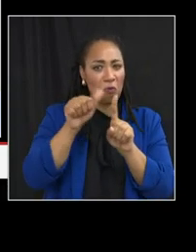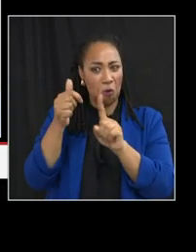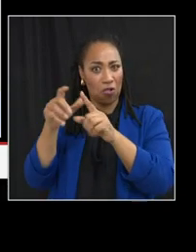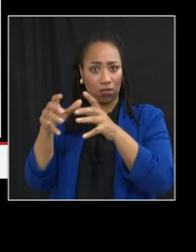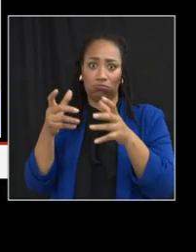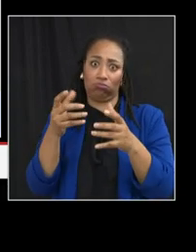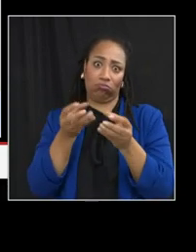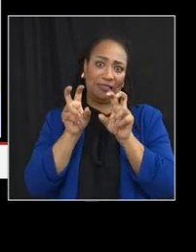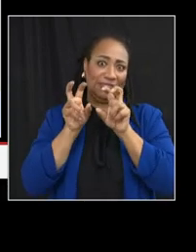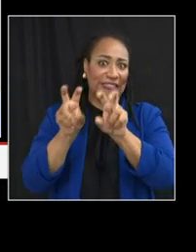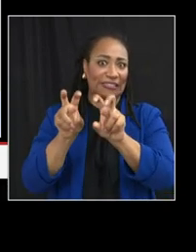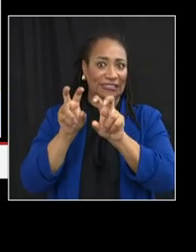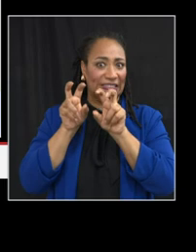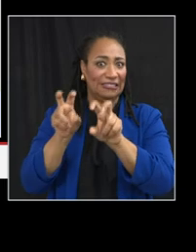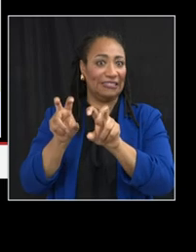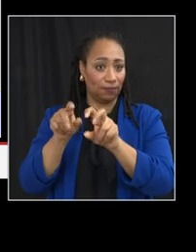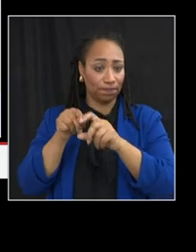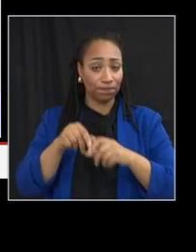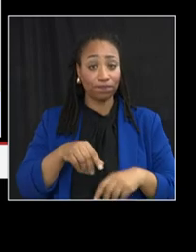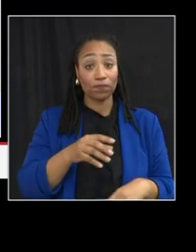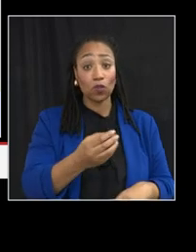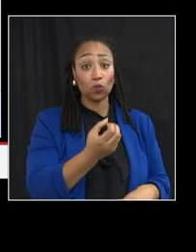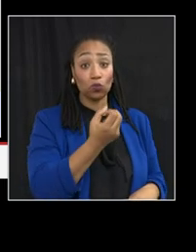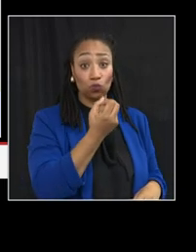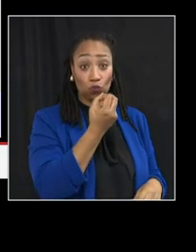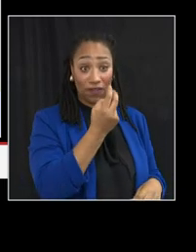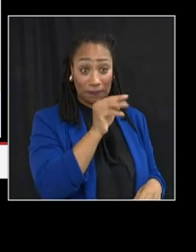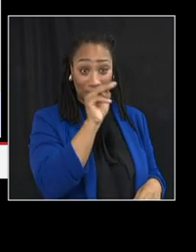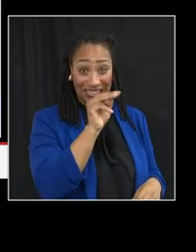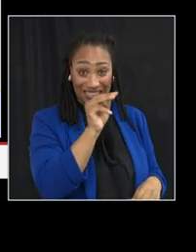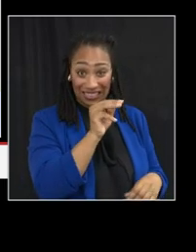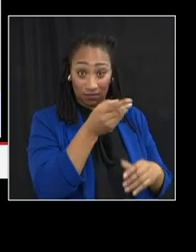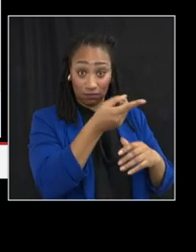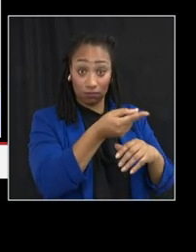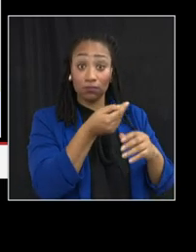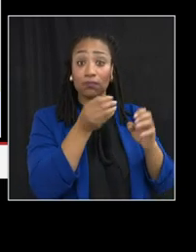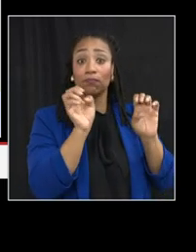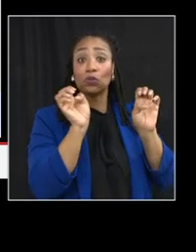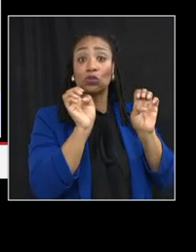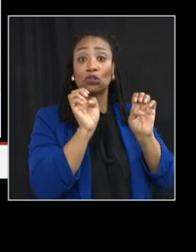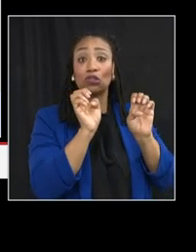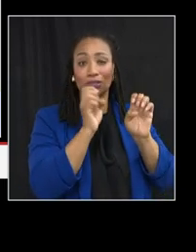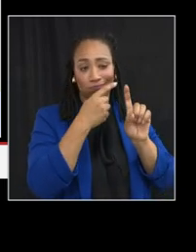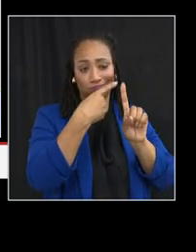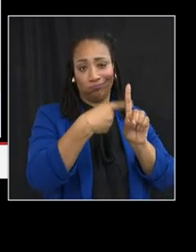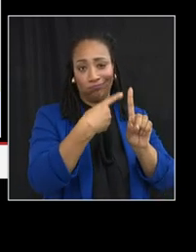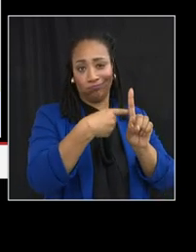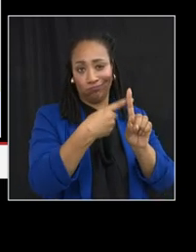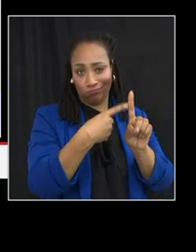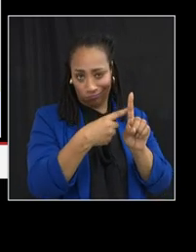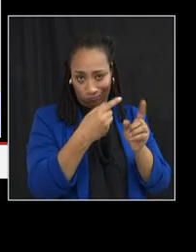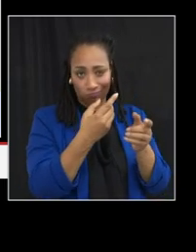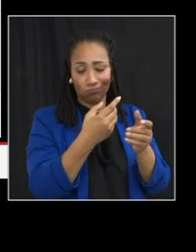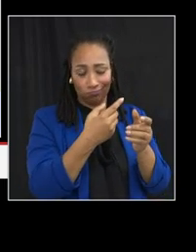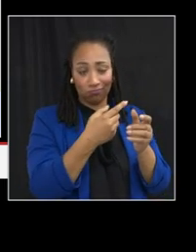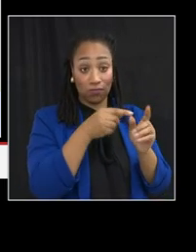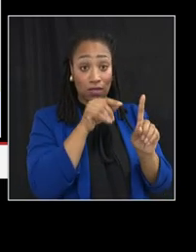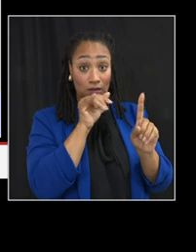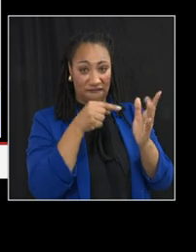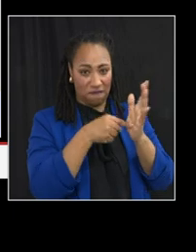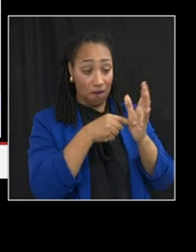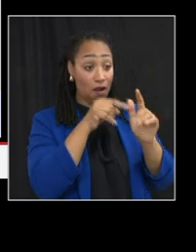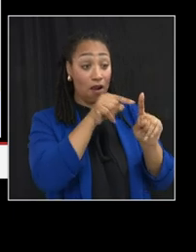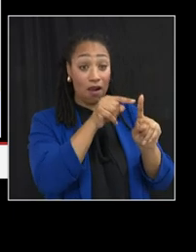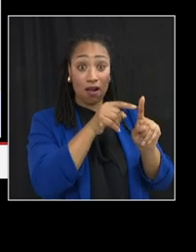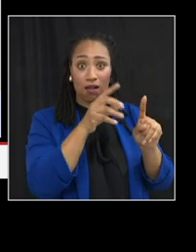$12 million for emergency rental assistance, and $750,000 to expand the Safe at Home program, which we all